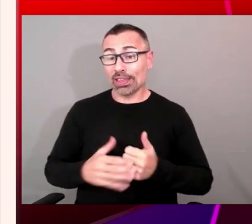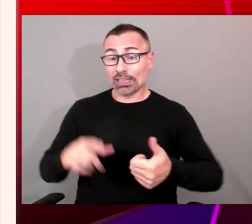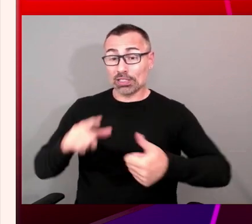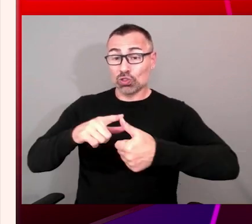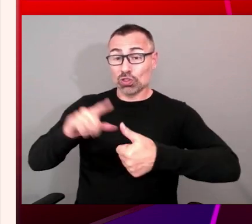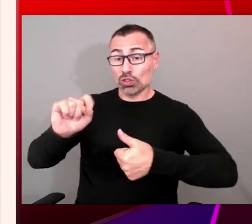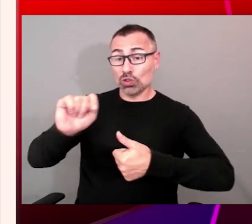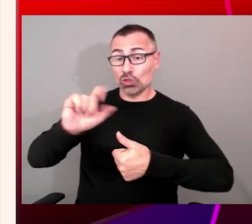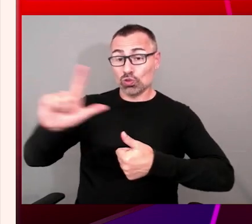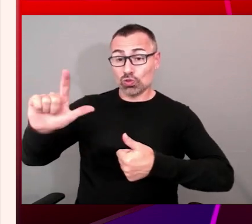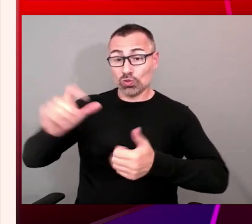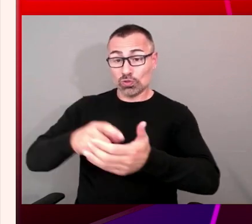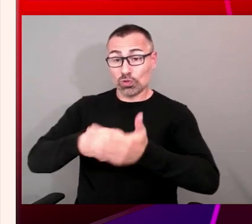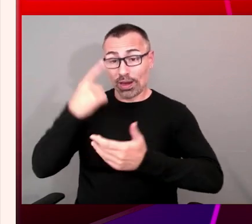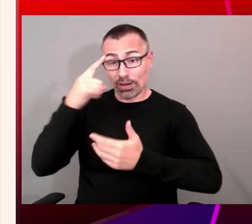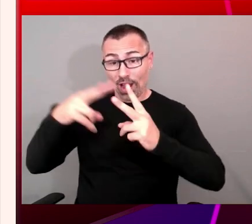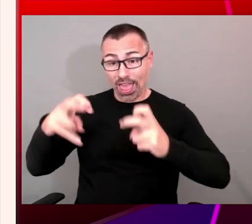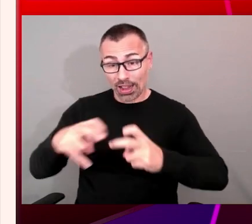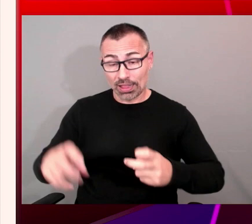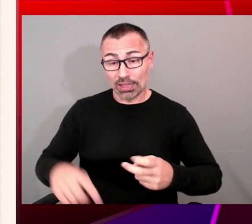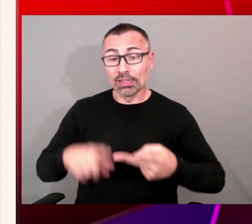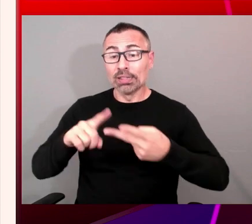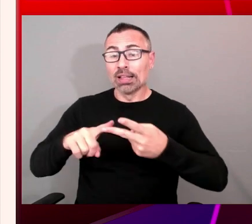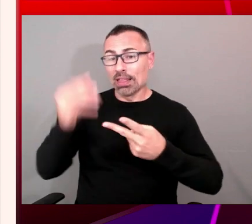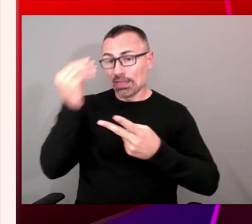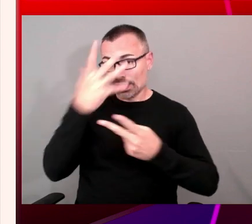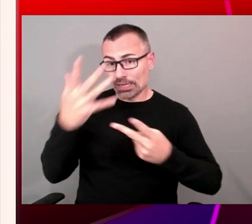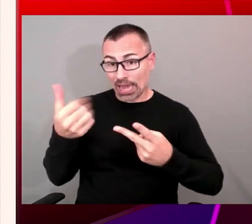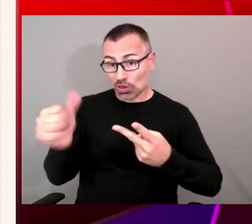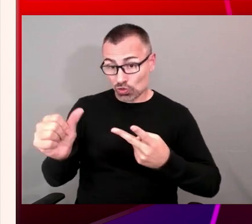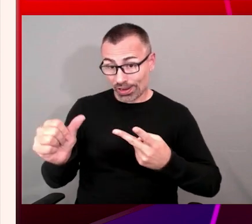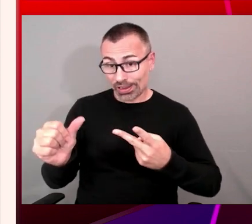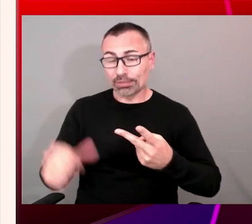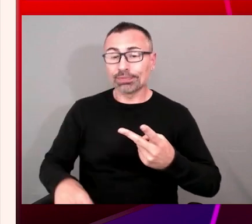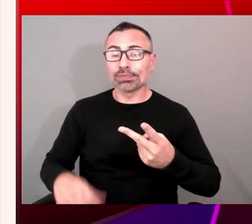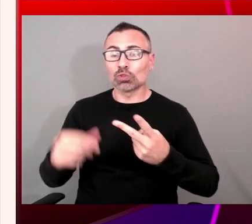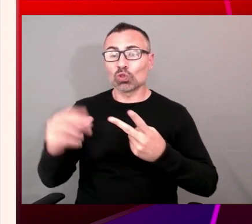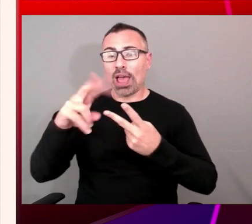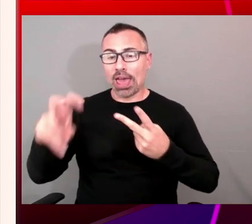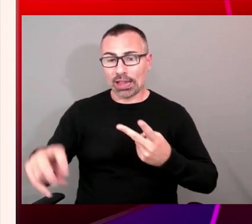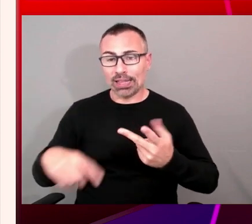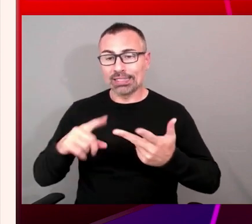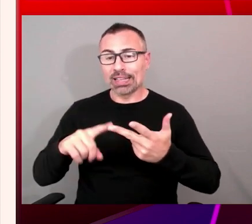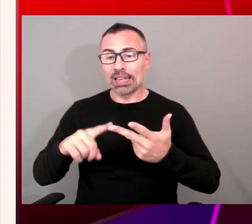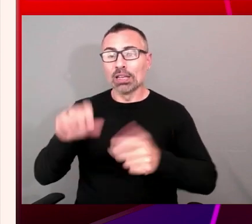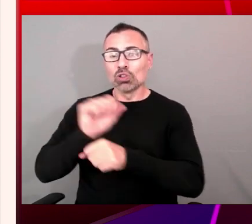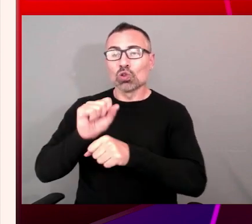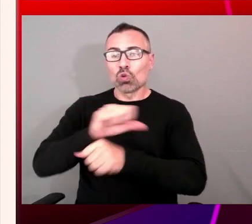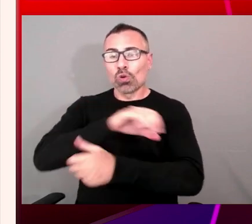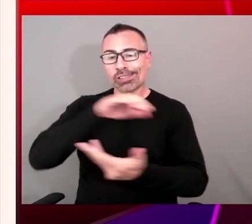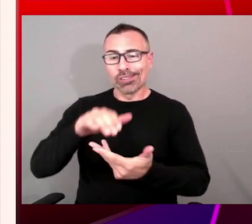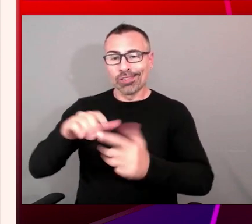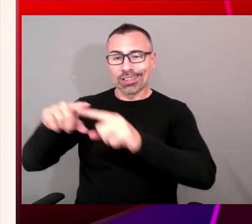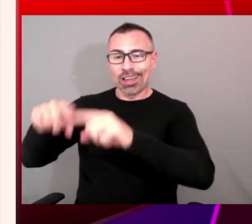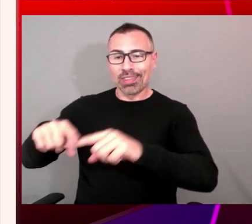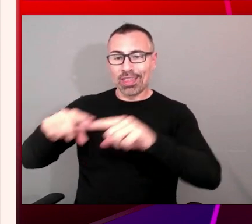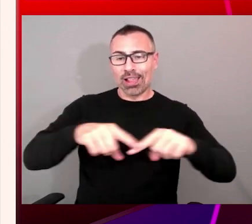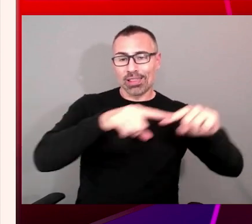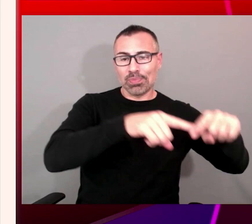Right. It's the data you're actually trying to analyze. Mm-hmm. And then it's your workflow. It's the dependencies between those things. And so what we're doing